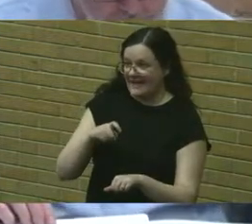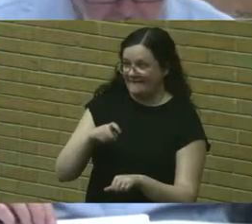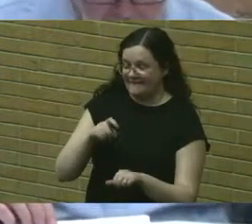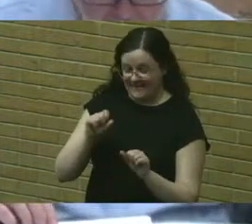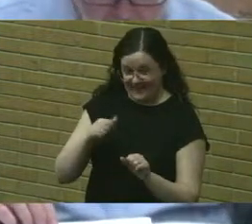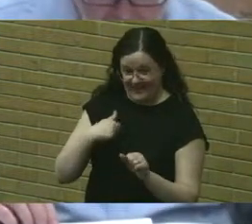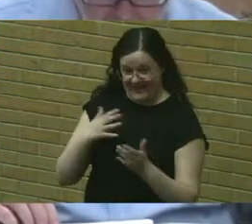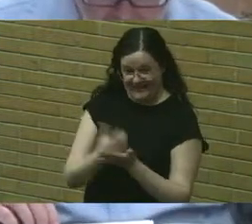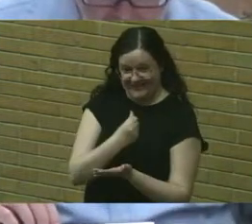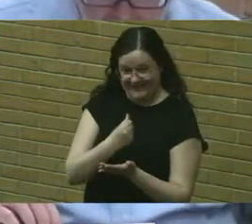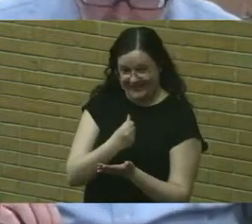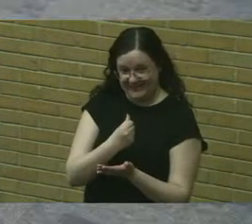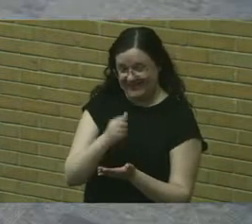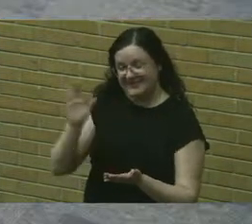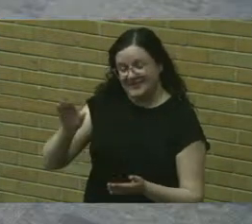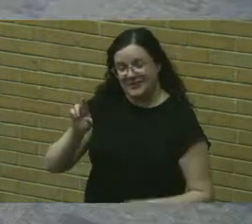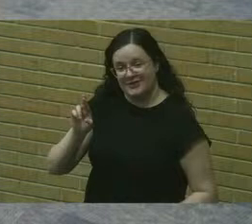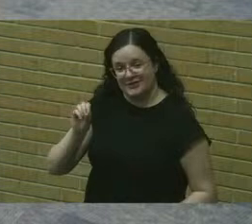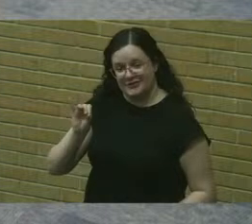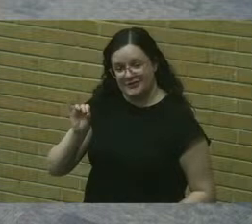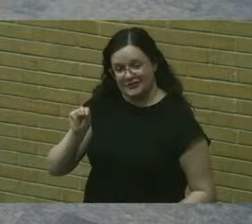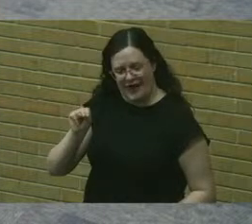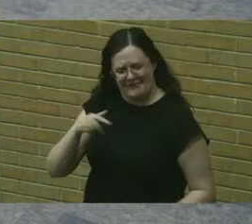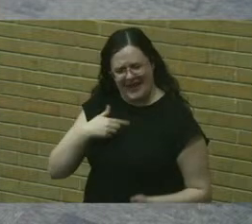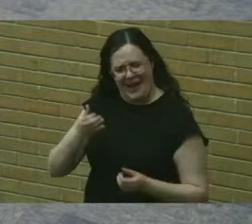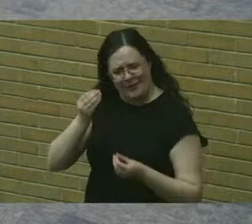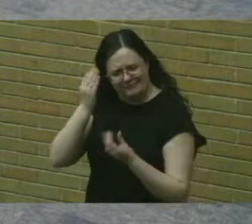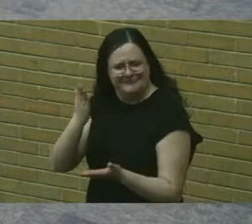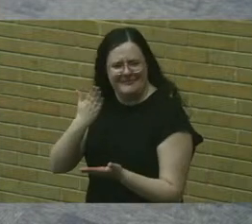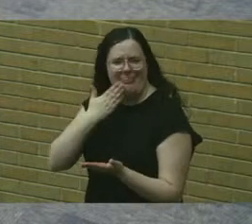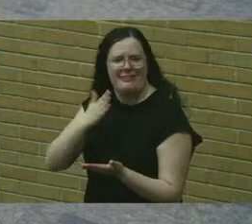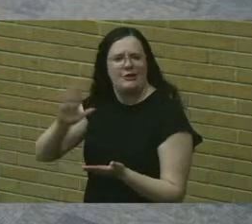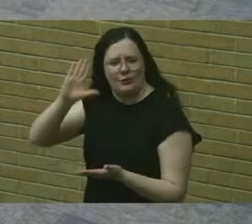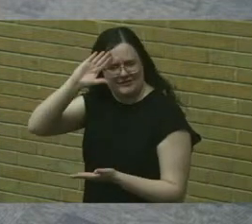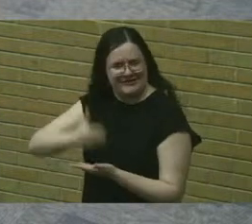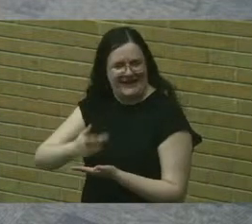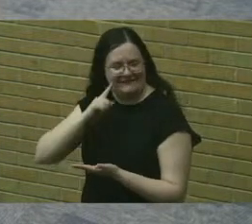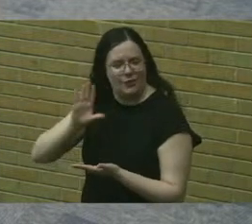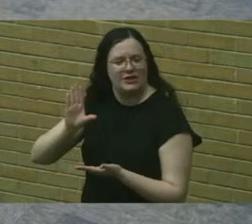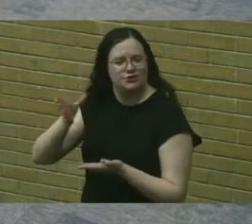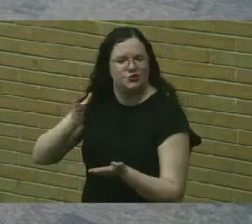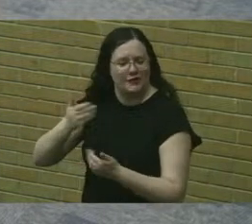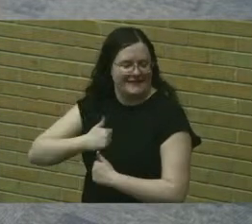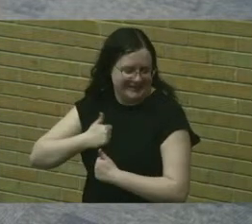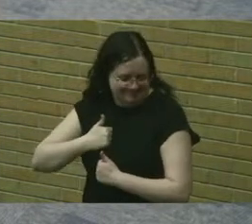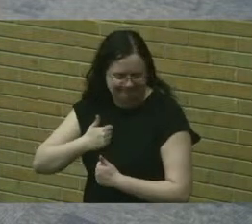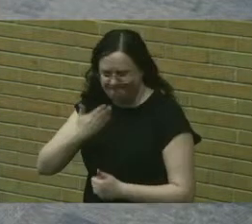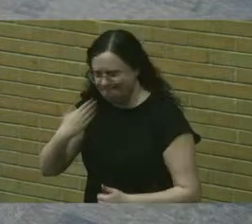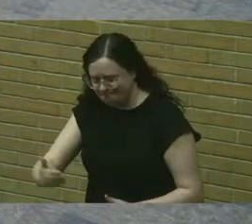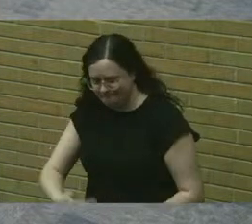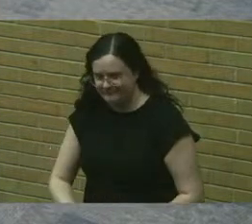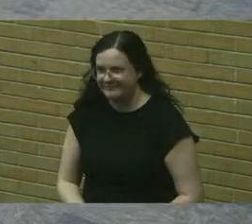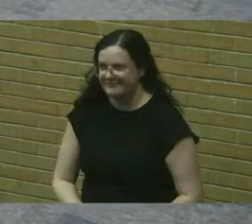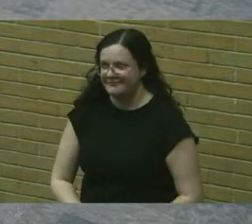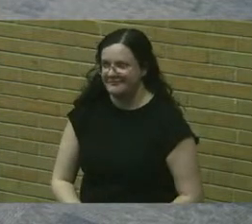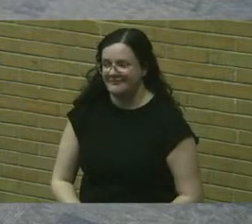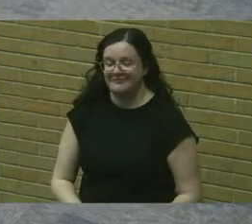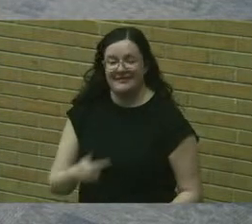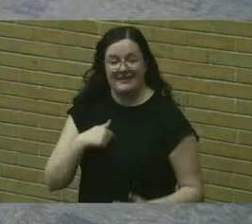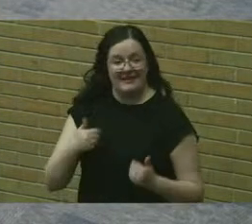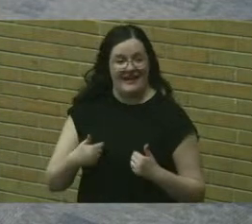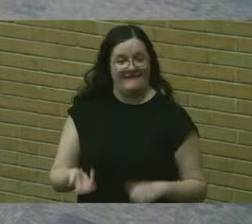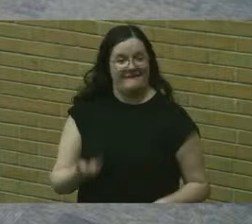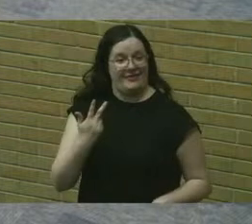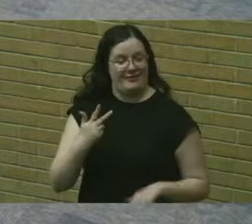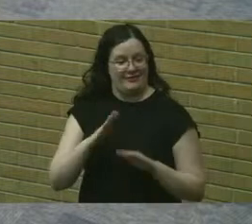Robin, I want to thank your son for his service. I can relate. I have 3 children,